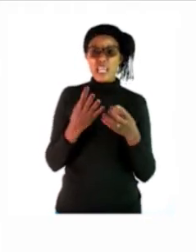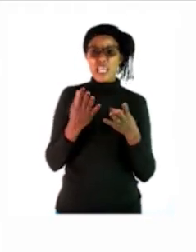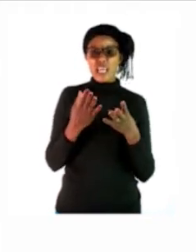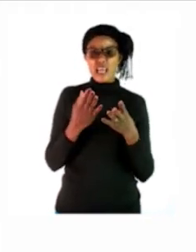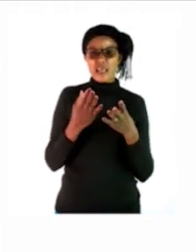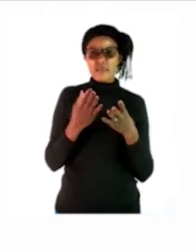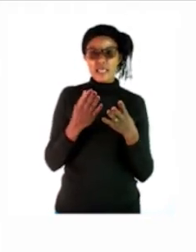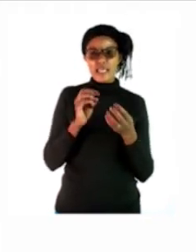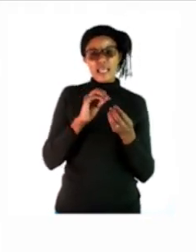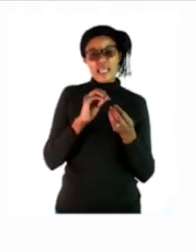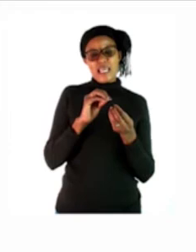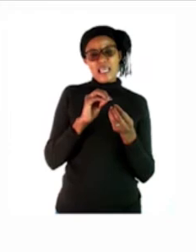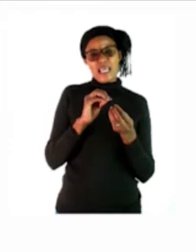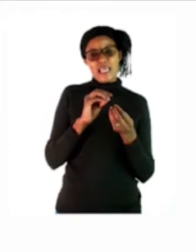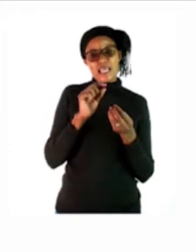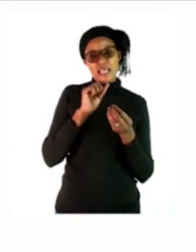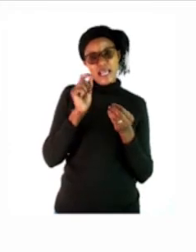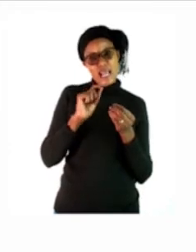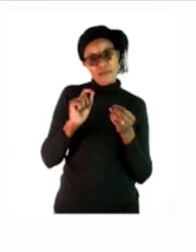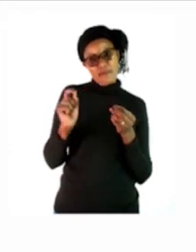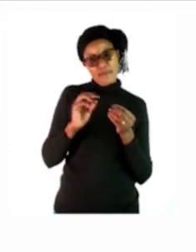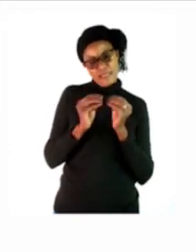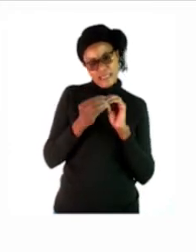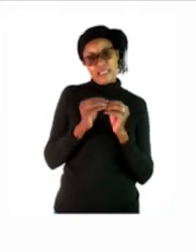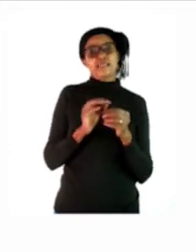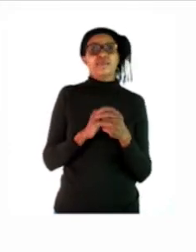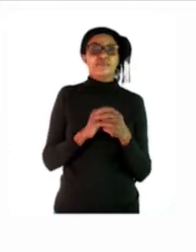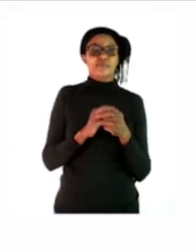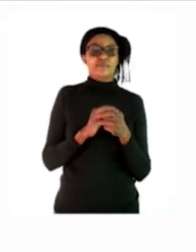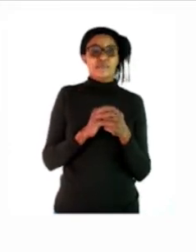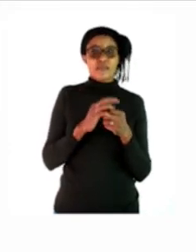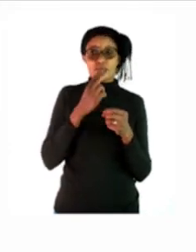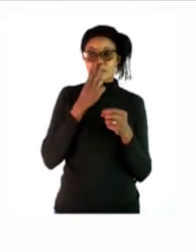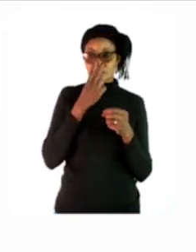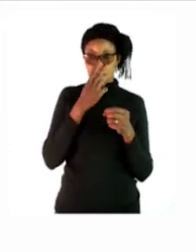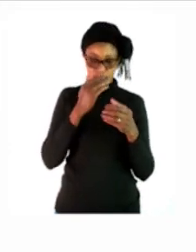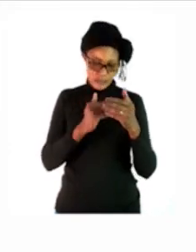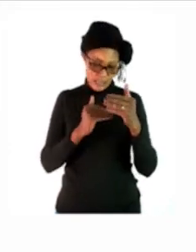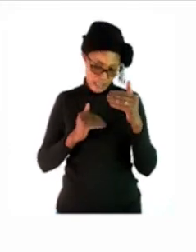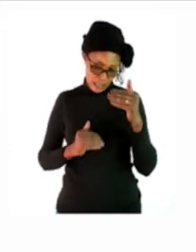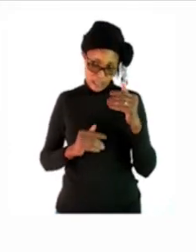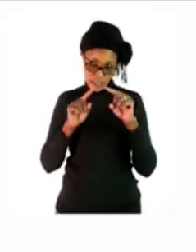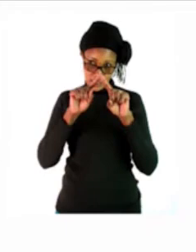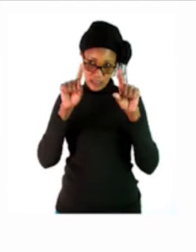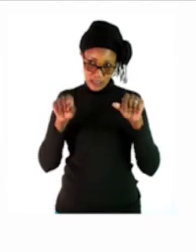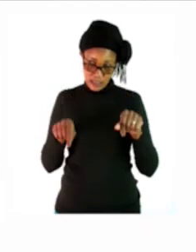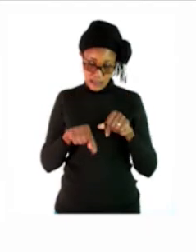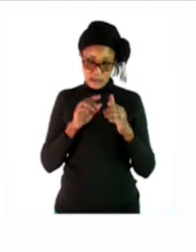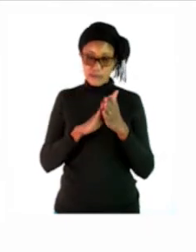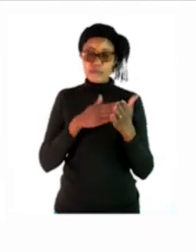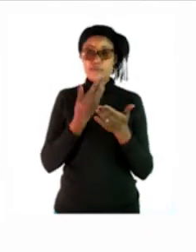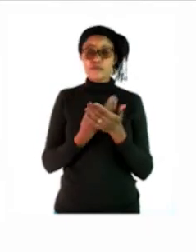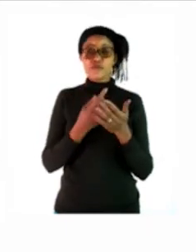we look at that pictures underneath the big picture, we have to count